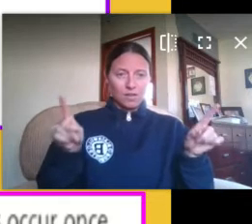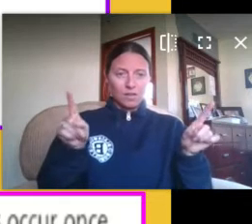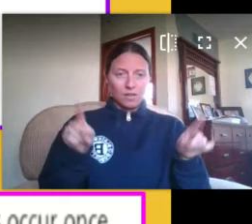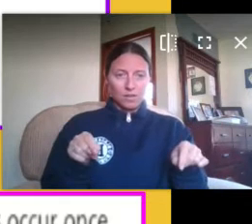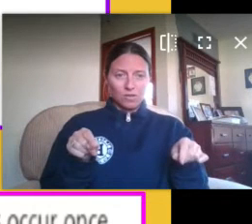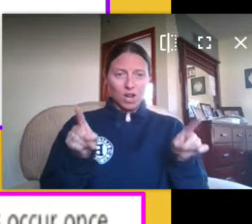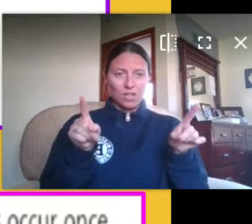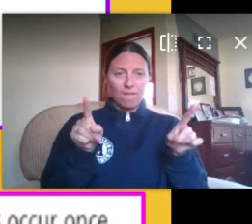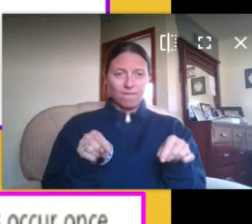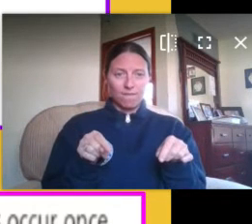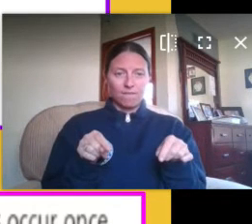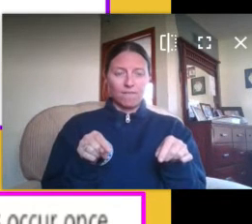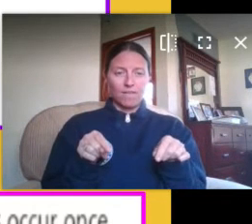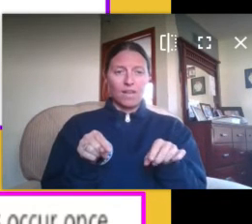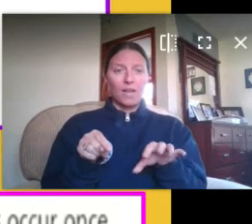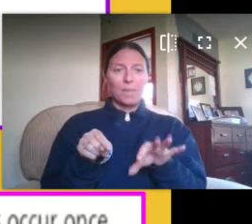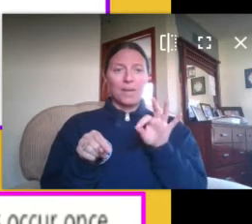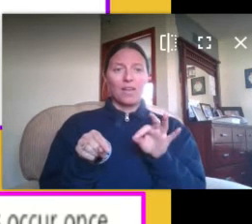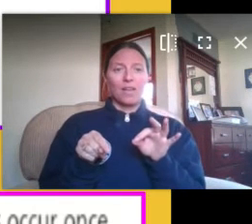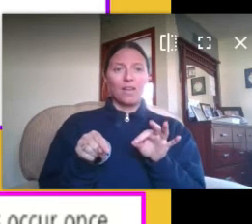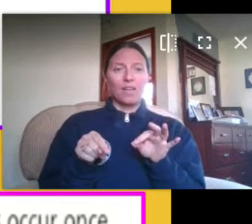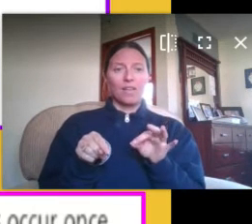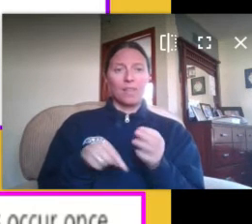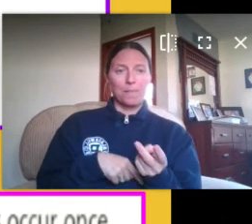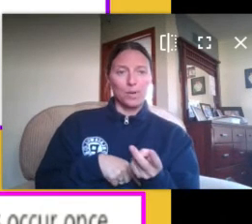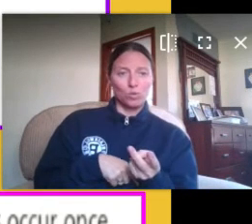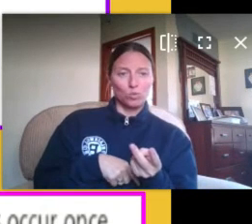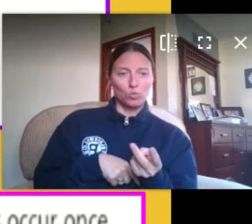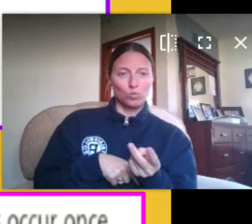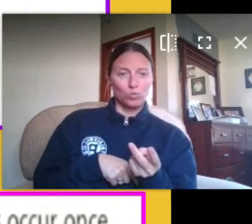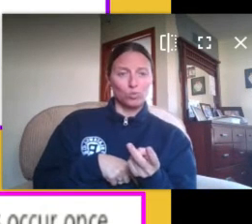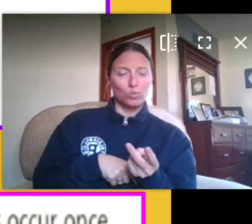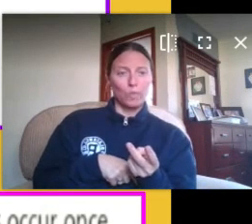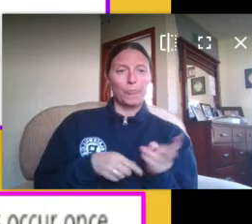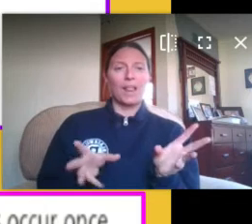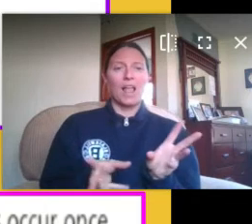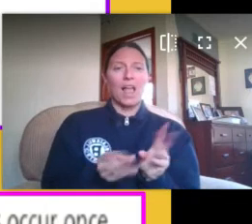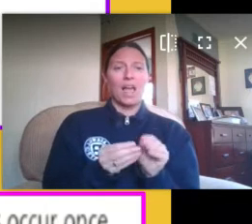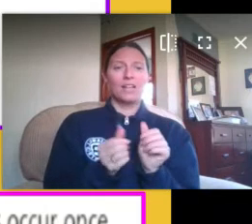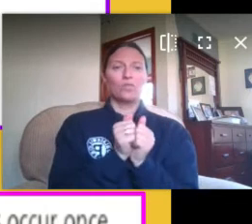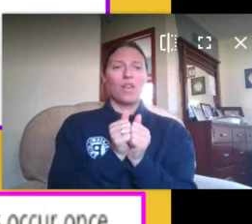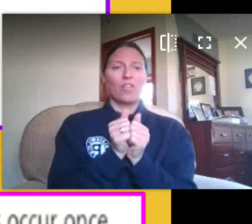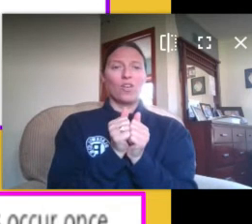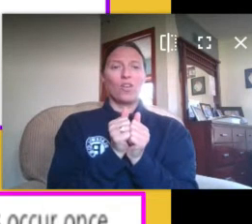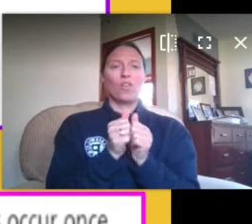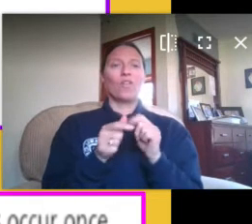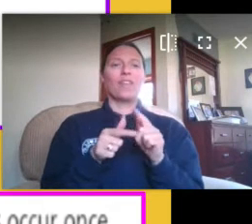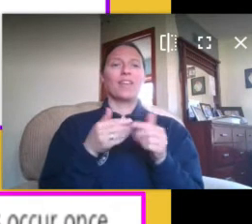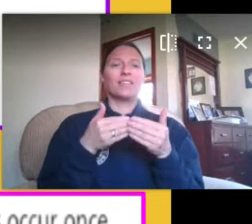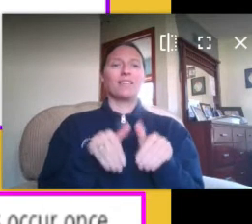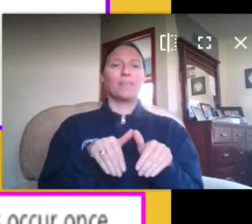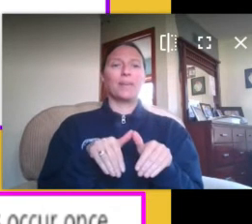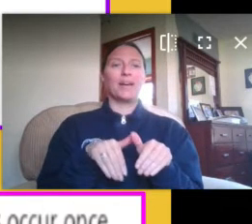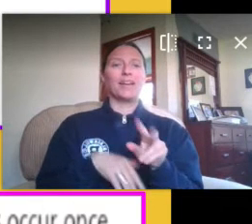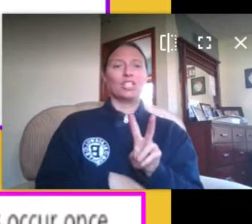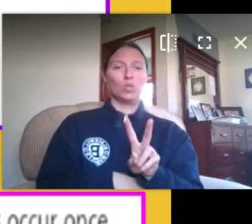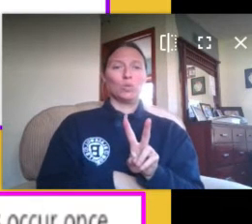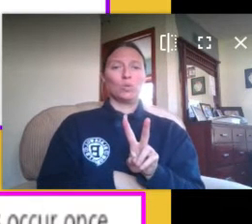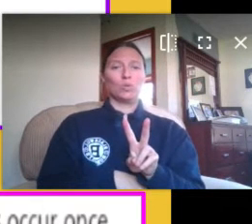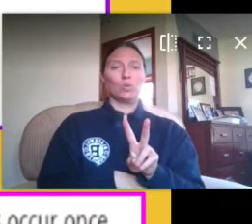middle, and you pick the middle 2, and you need to add those together, divide by